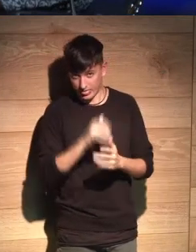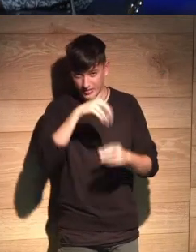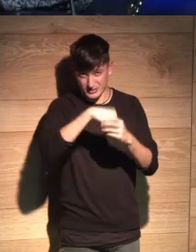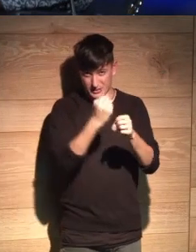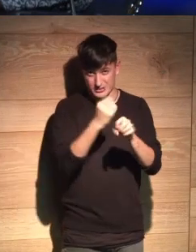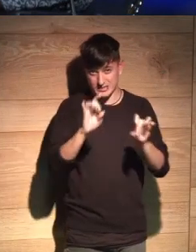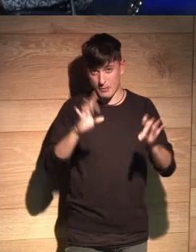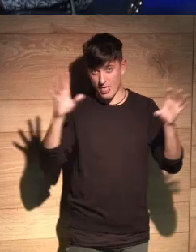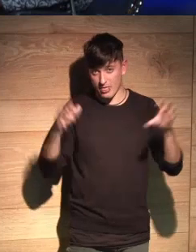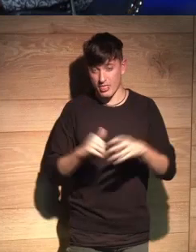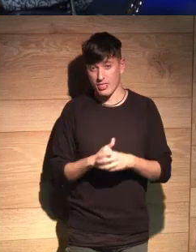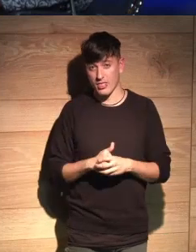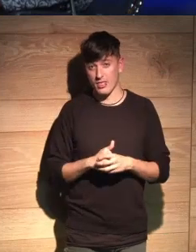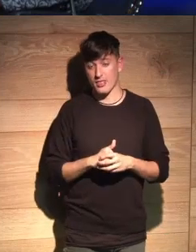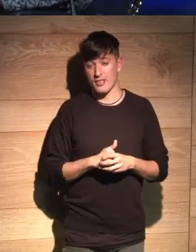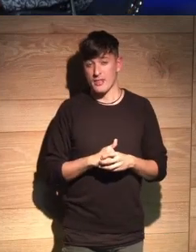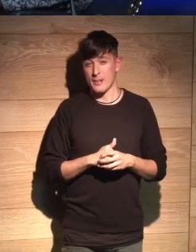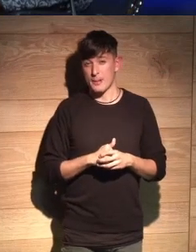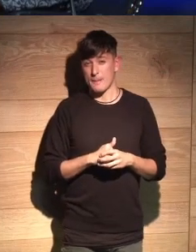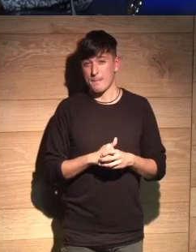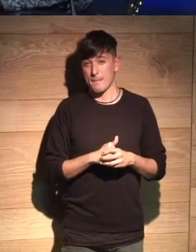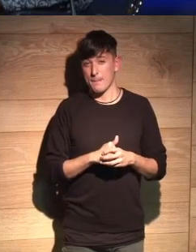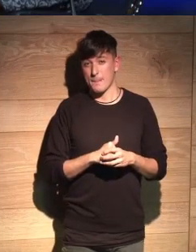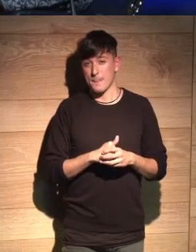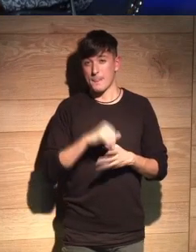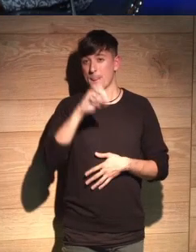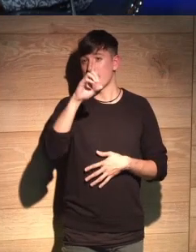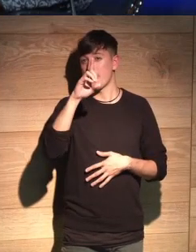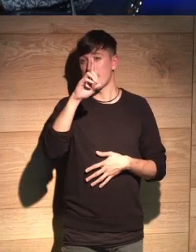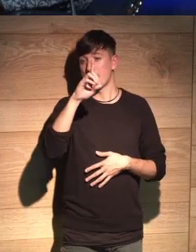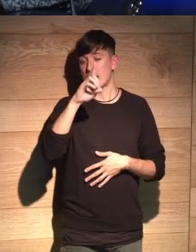sensitivity in our work, and